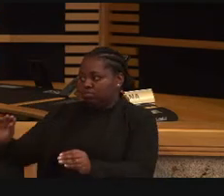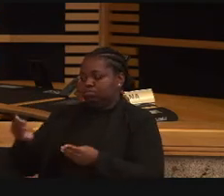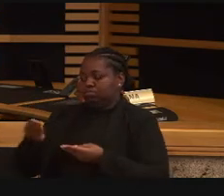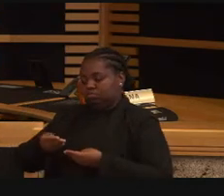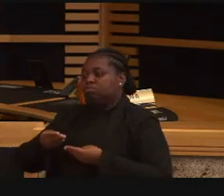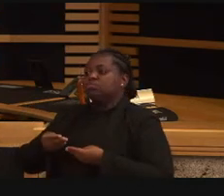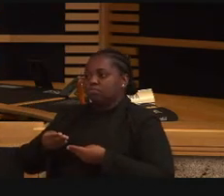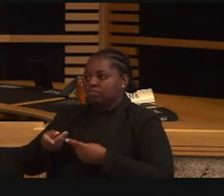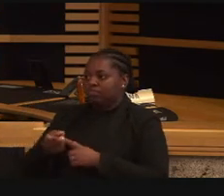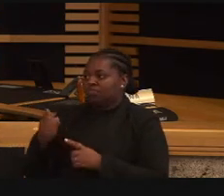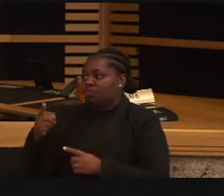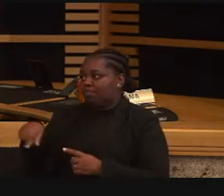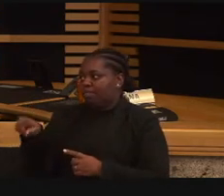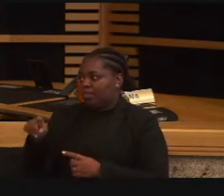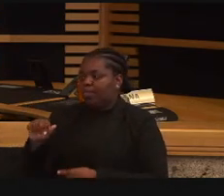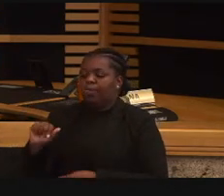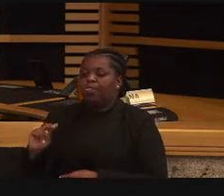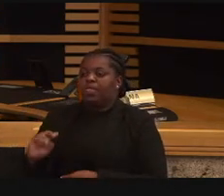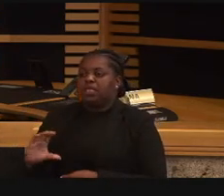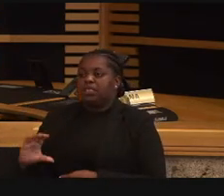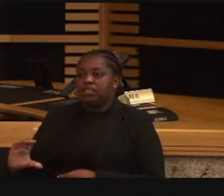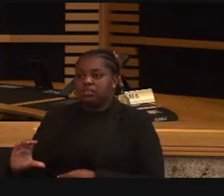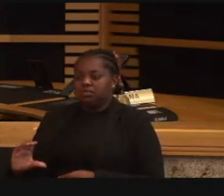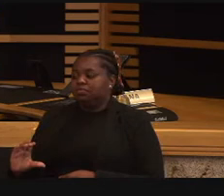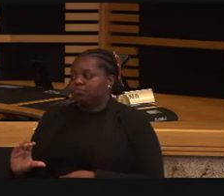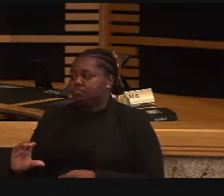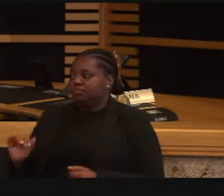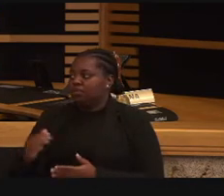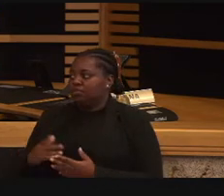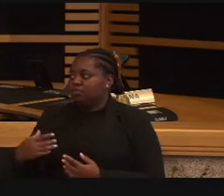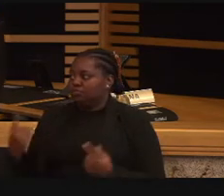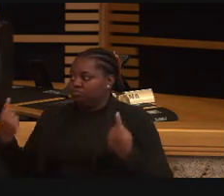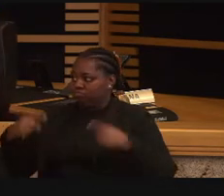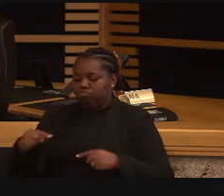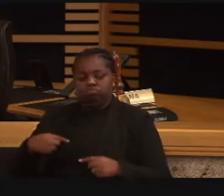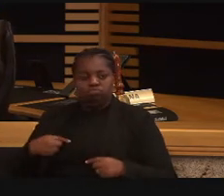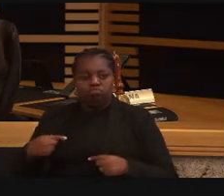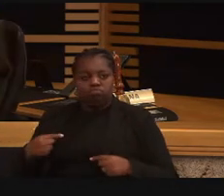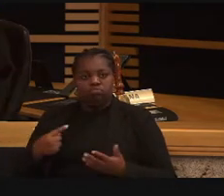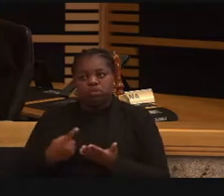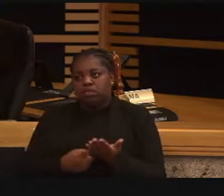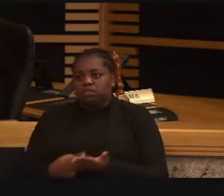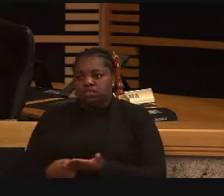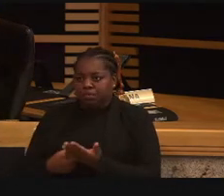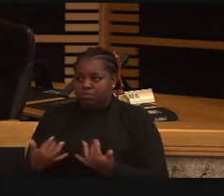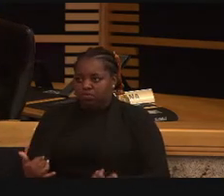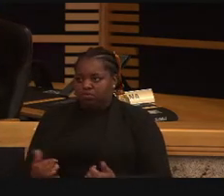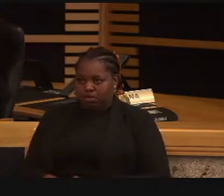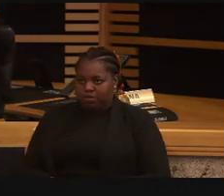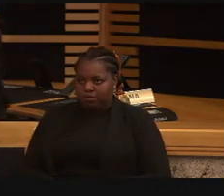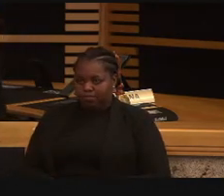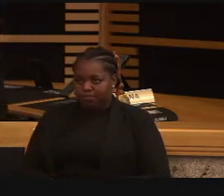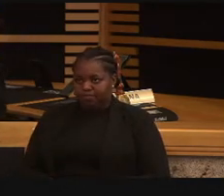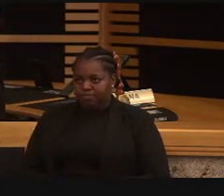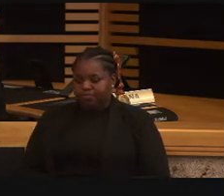by the Whippery of the African National Congress to come and debate here today.